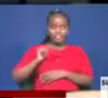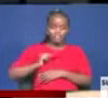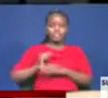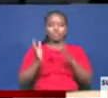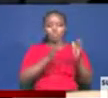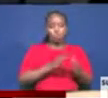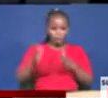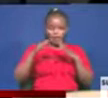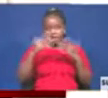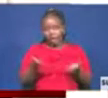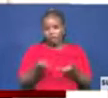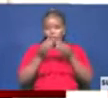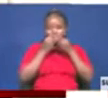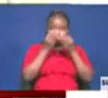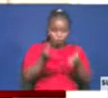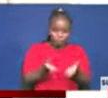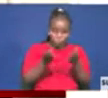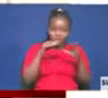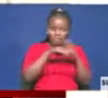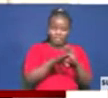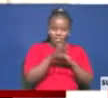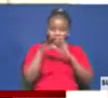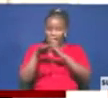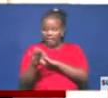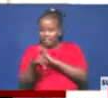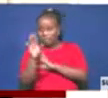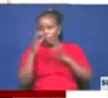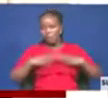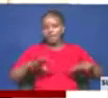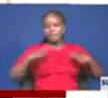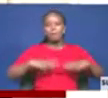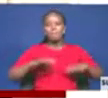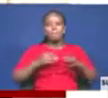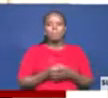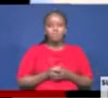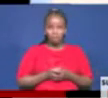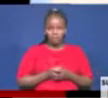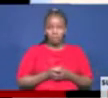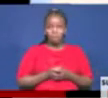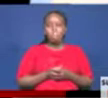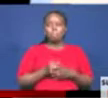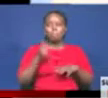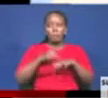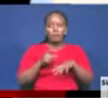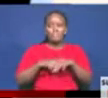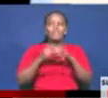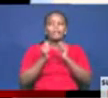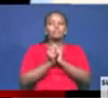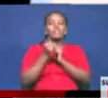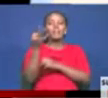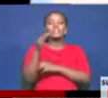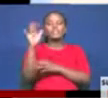ensure information is easily accessible by members of the public. As the 13th Parliament officially kicks